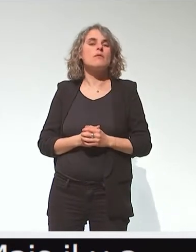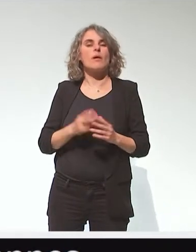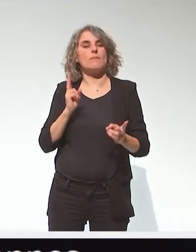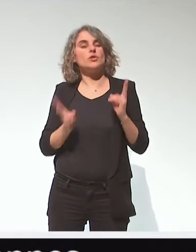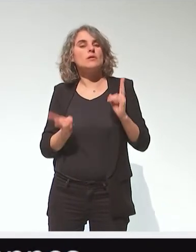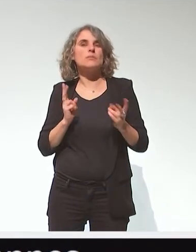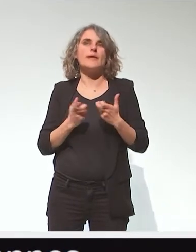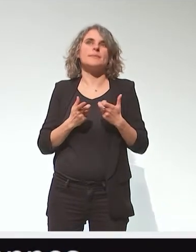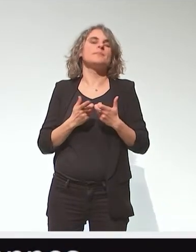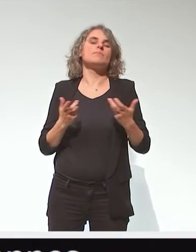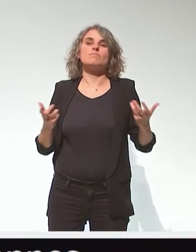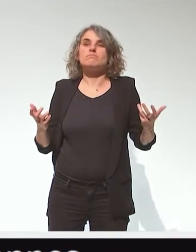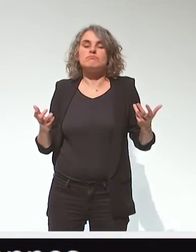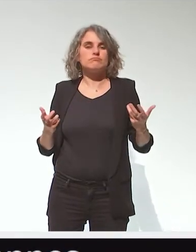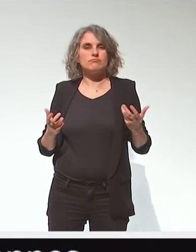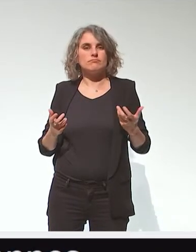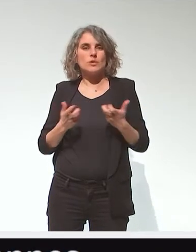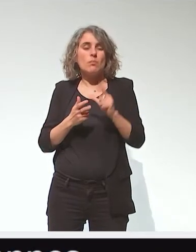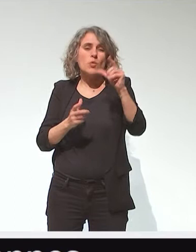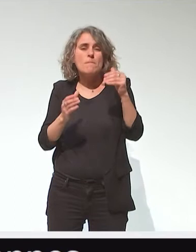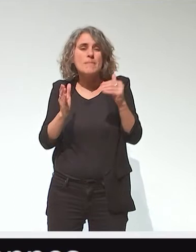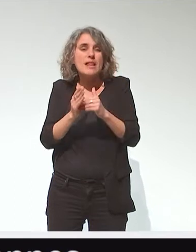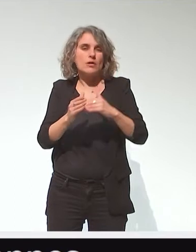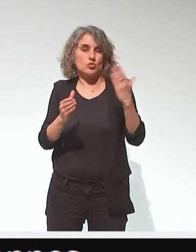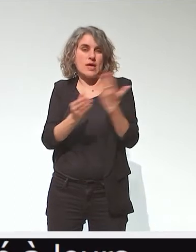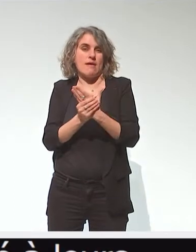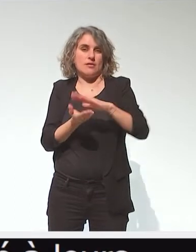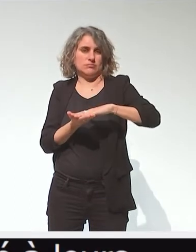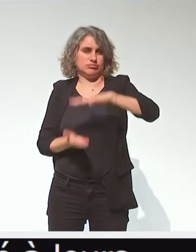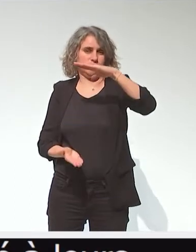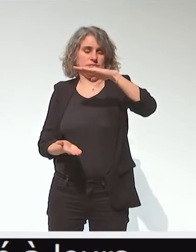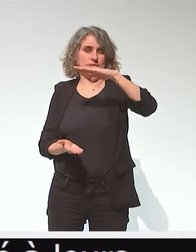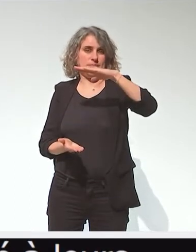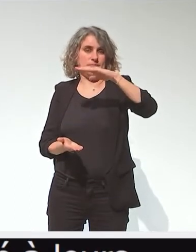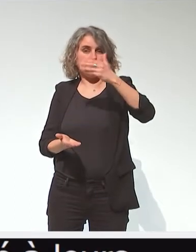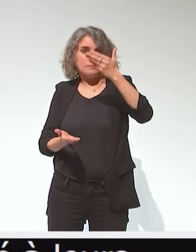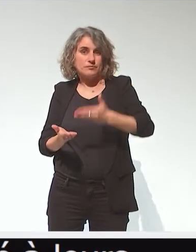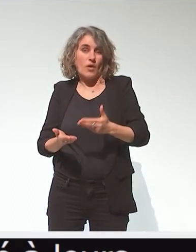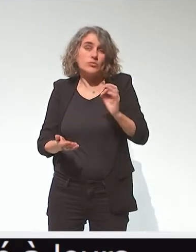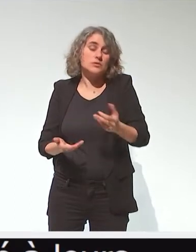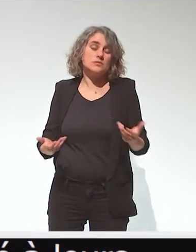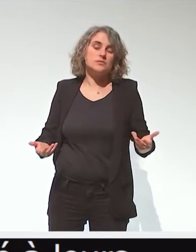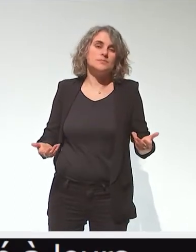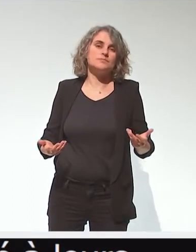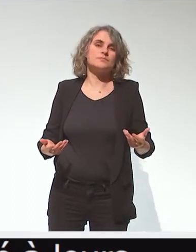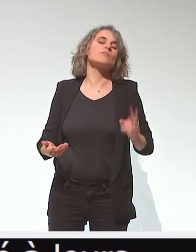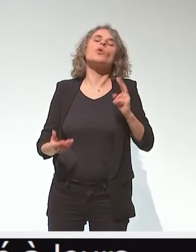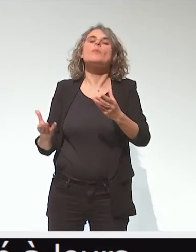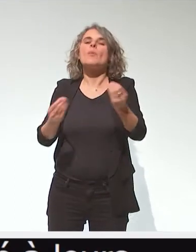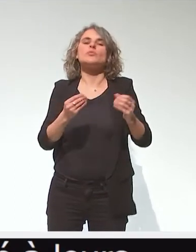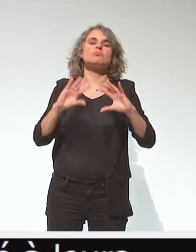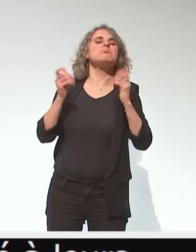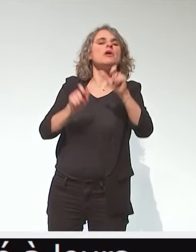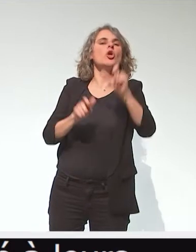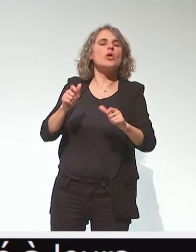couple of thousand people, those who will get the support, but it will show the way forward that those people